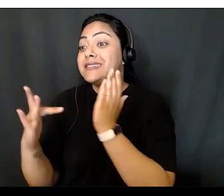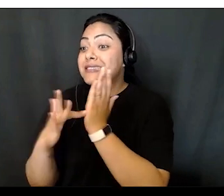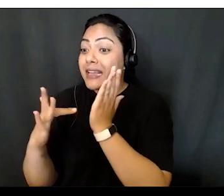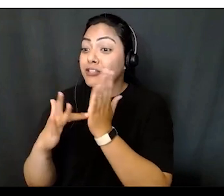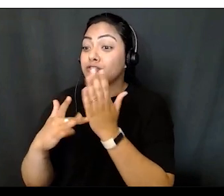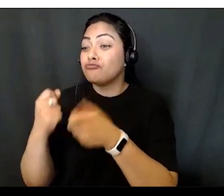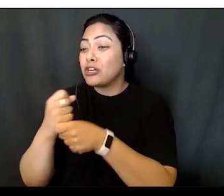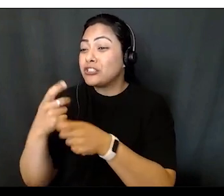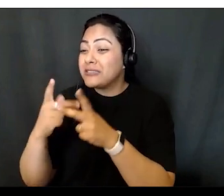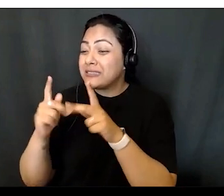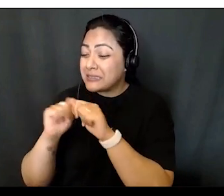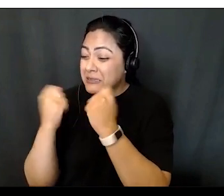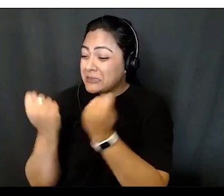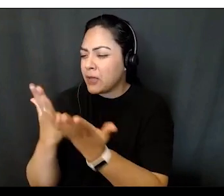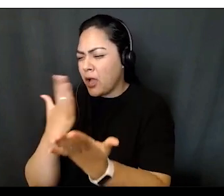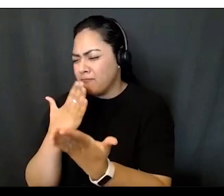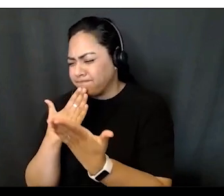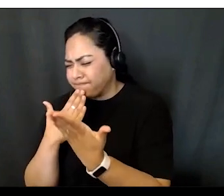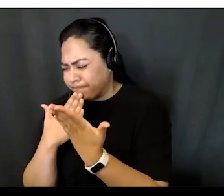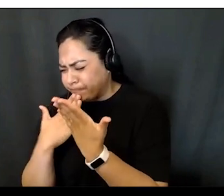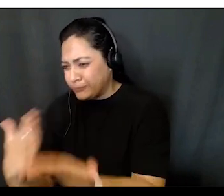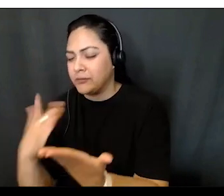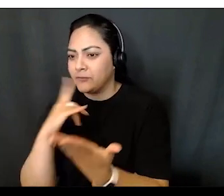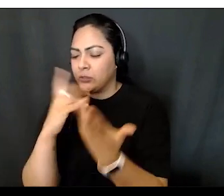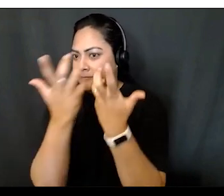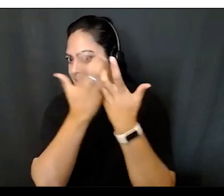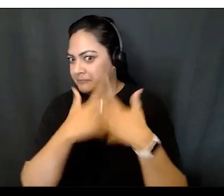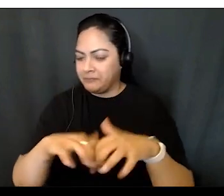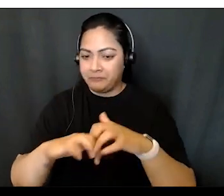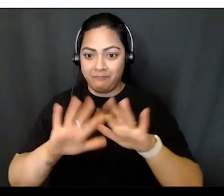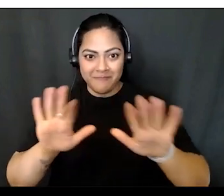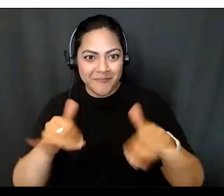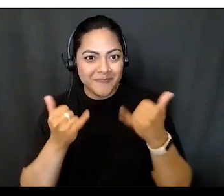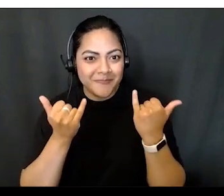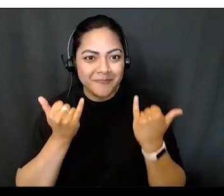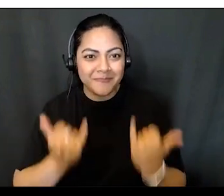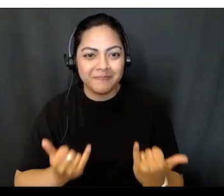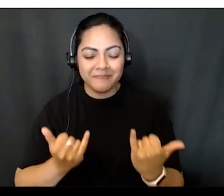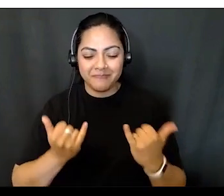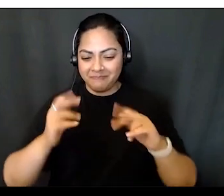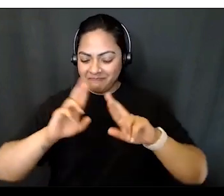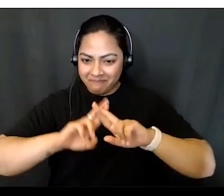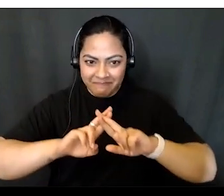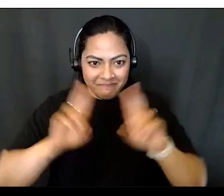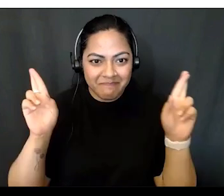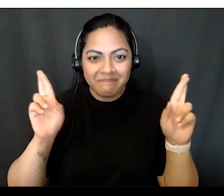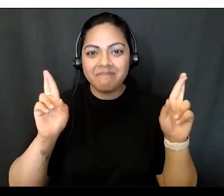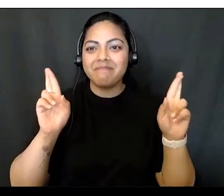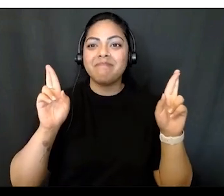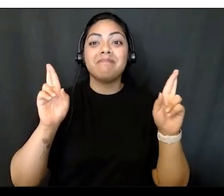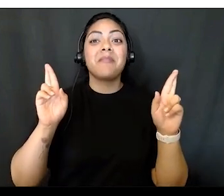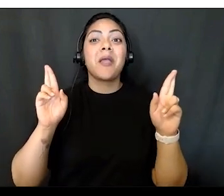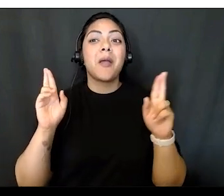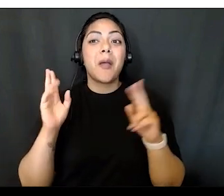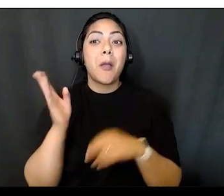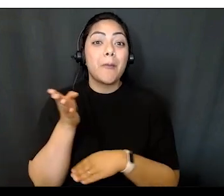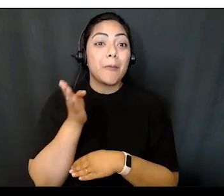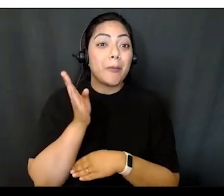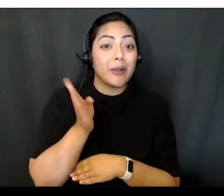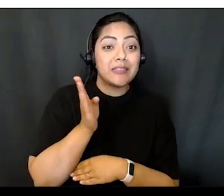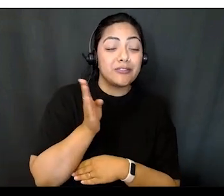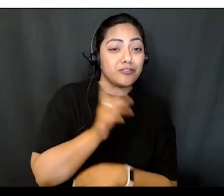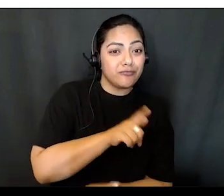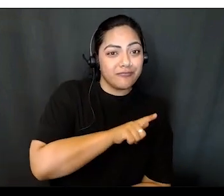possible. And now it's the moment you've been waiting for, when I get to throw the presenter ball next